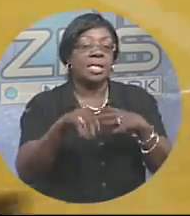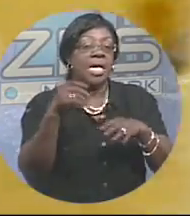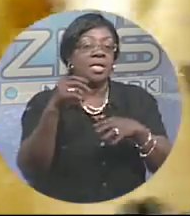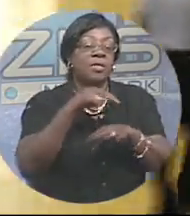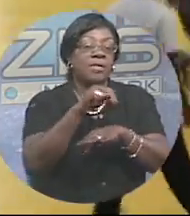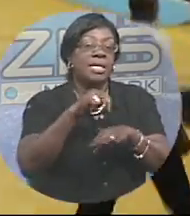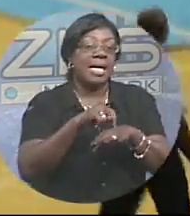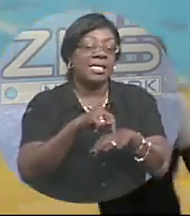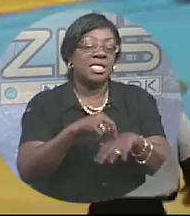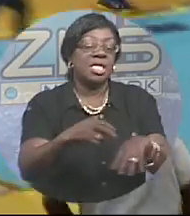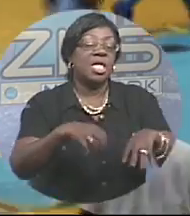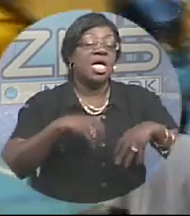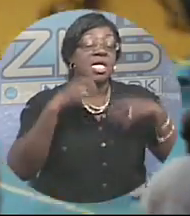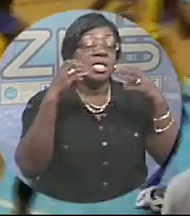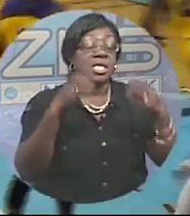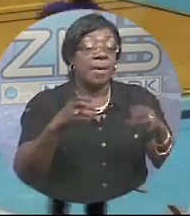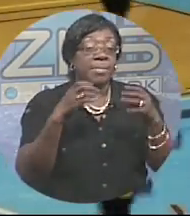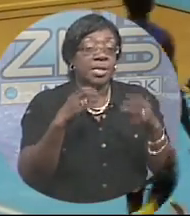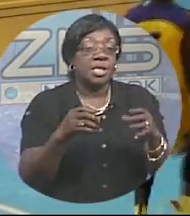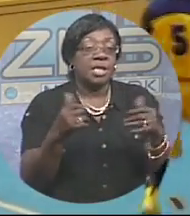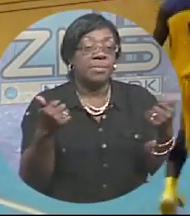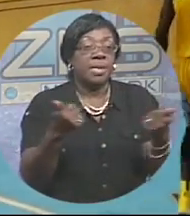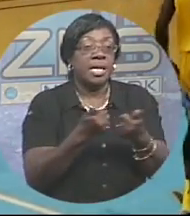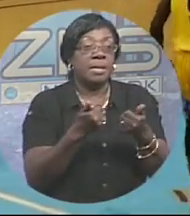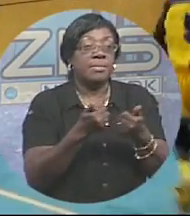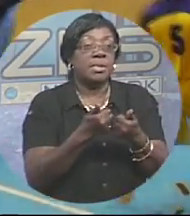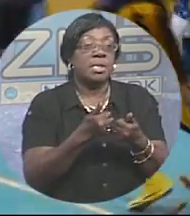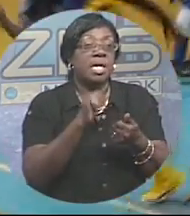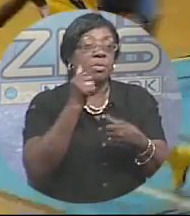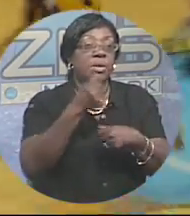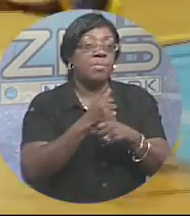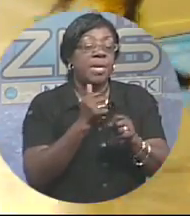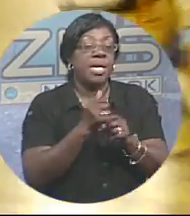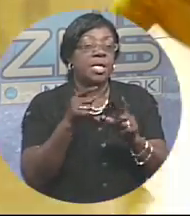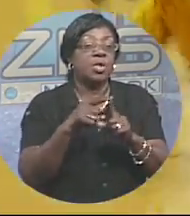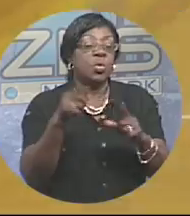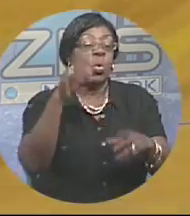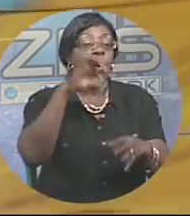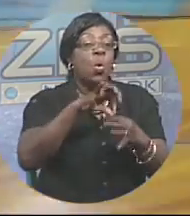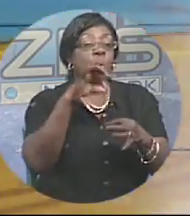series. The presentation that was made to us was made to both